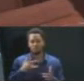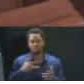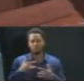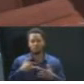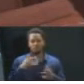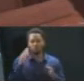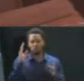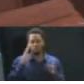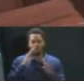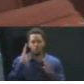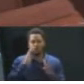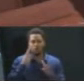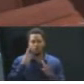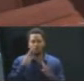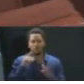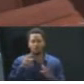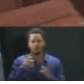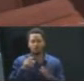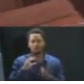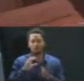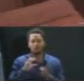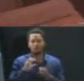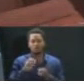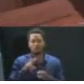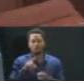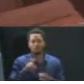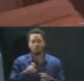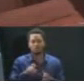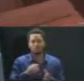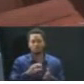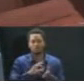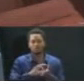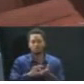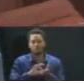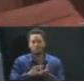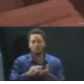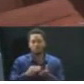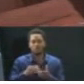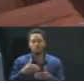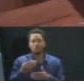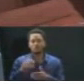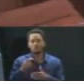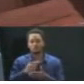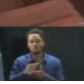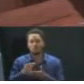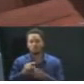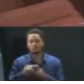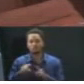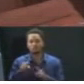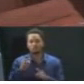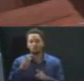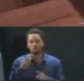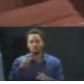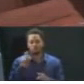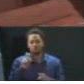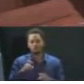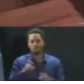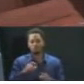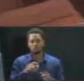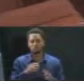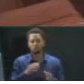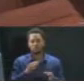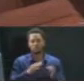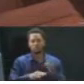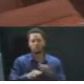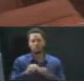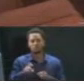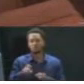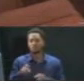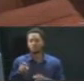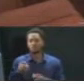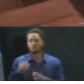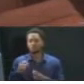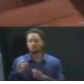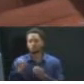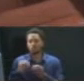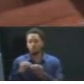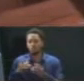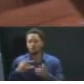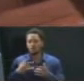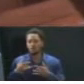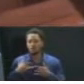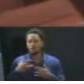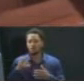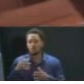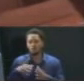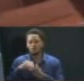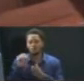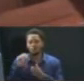next grade or scoring well enough not to hurt their teacher, they should be worrying about whether to ride their bike or start that new book they